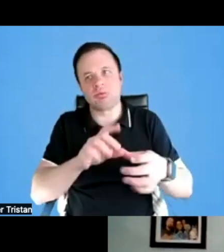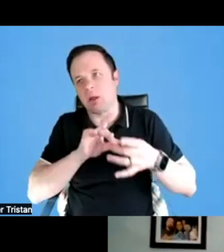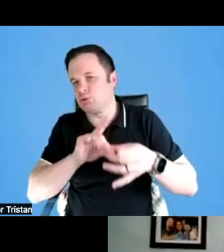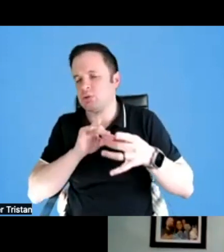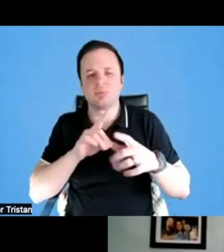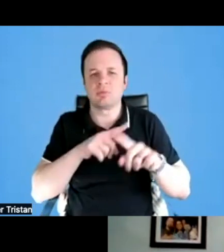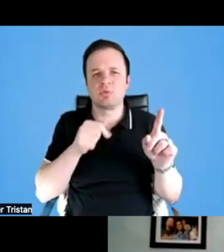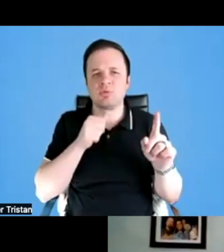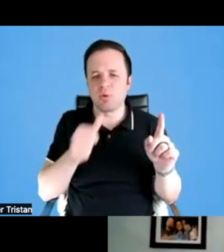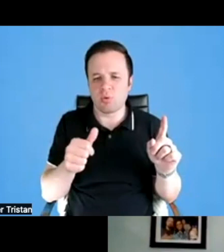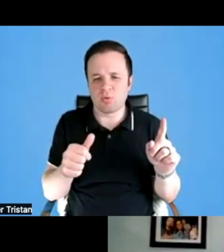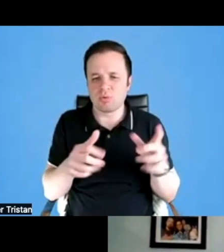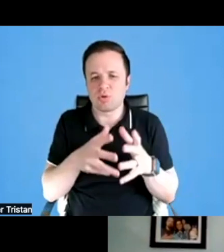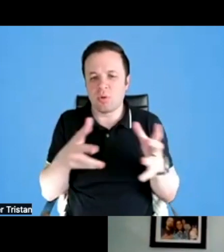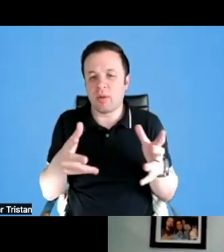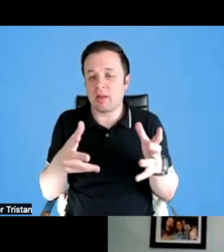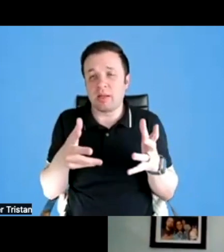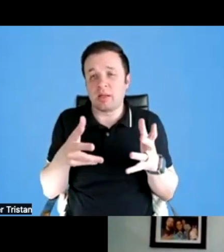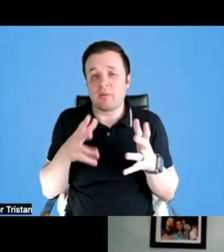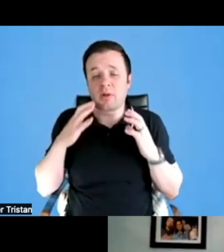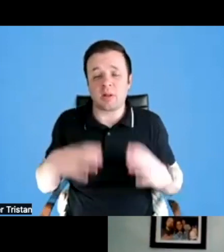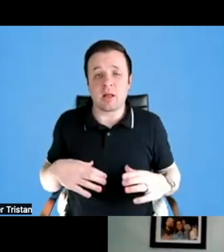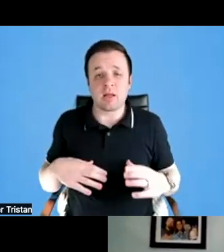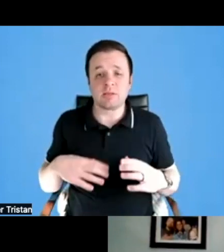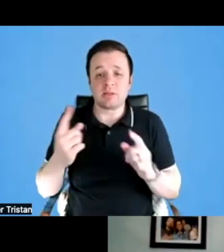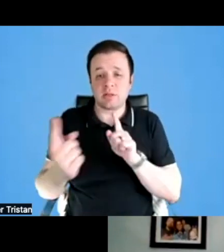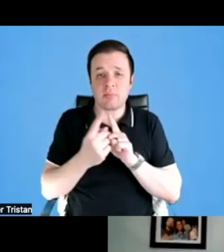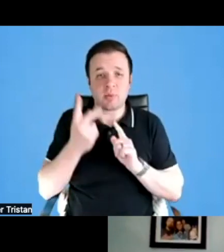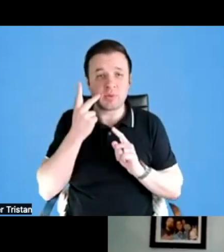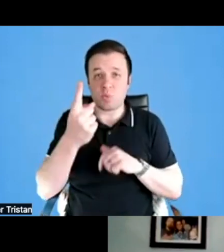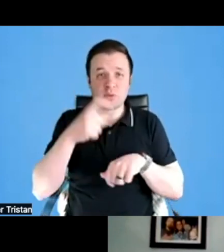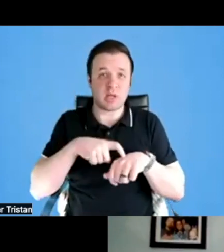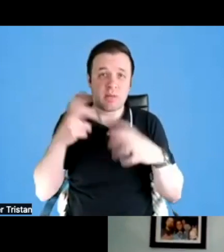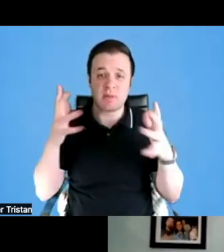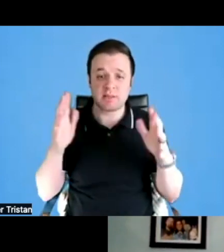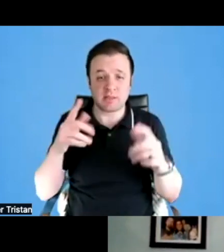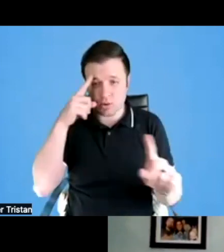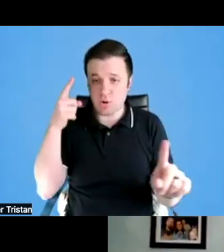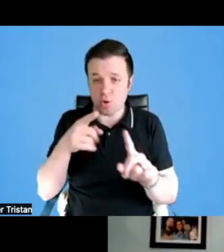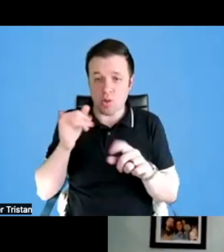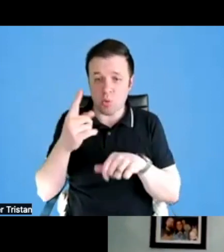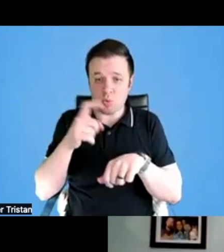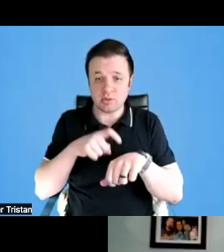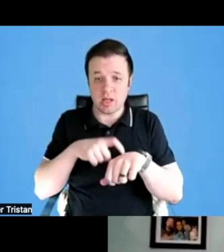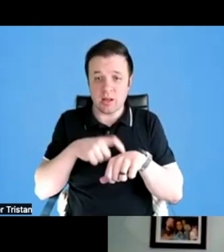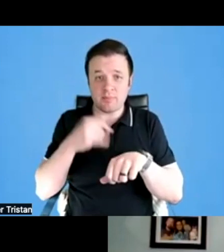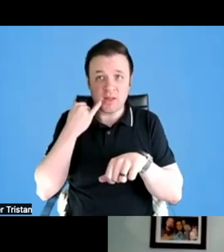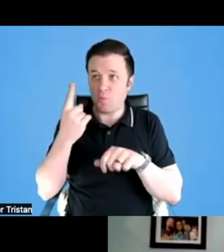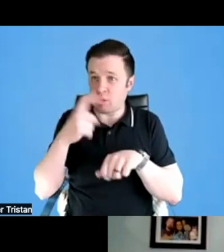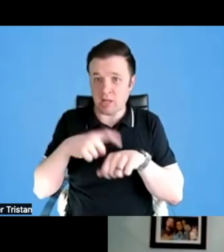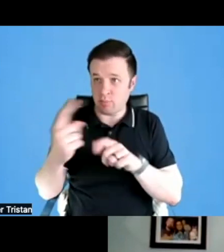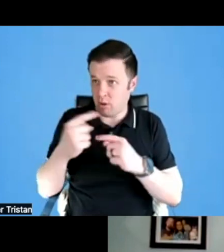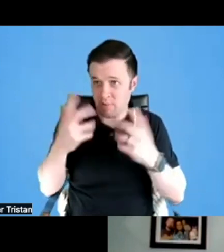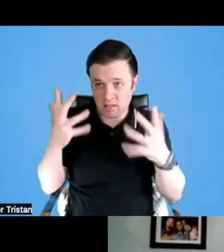don't. In truth, there's so many of the clients that come to Safe Horizon that we see one time. And our goal in that one time is if we're only going to get you for one